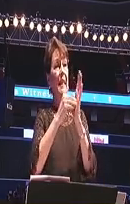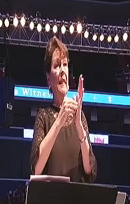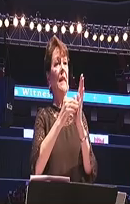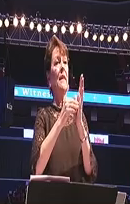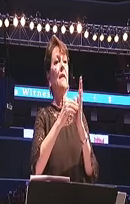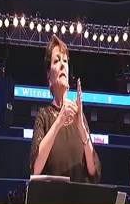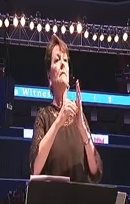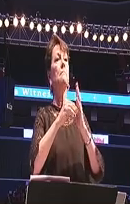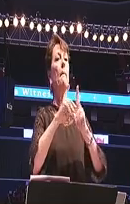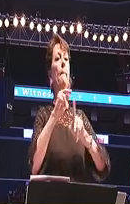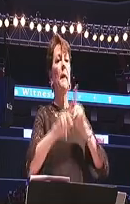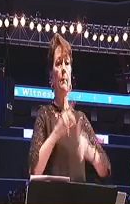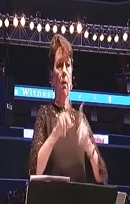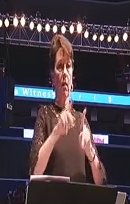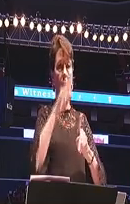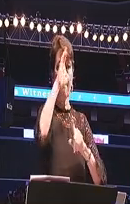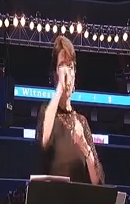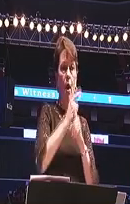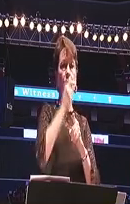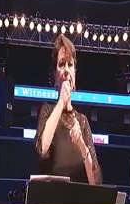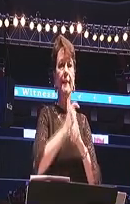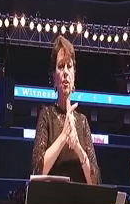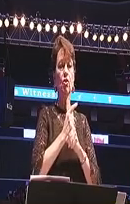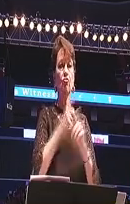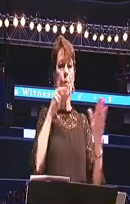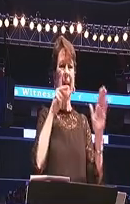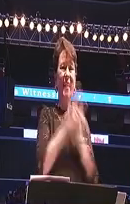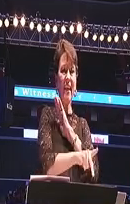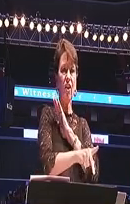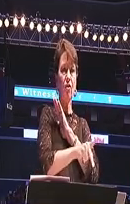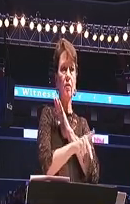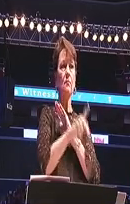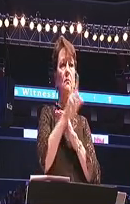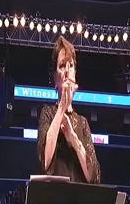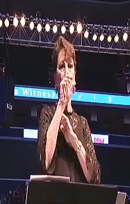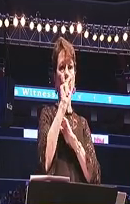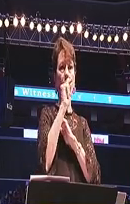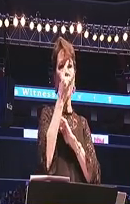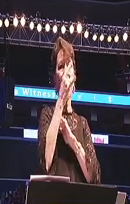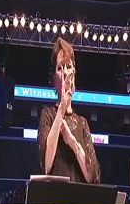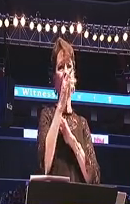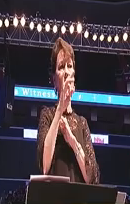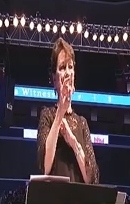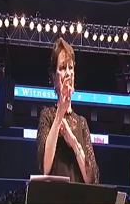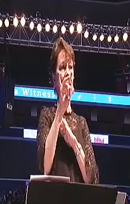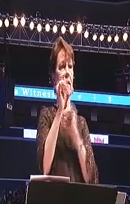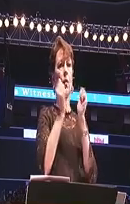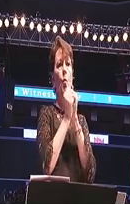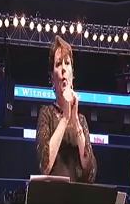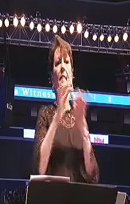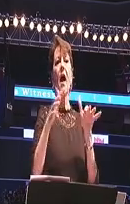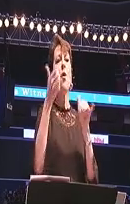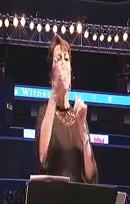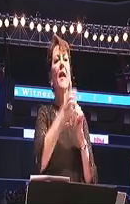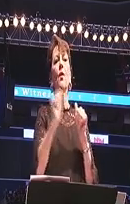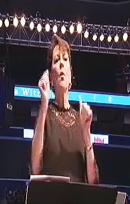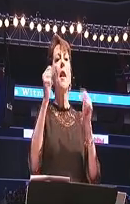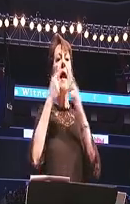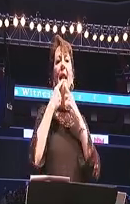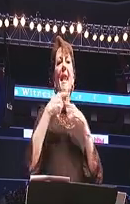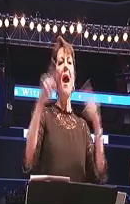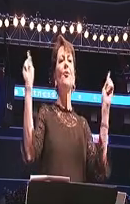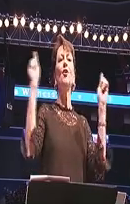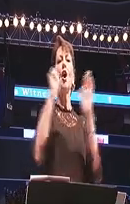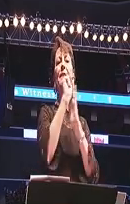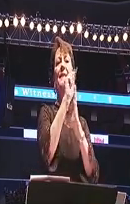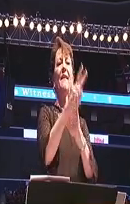and sisters were killed in 2018 without anybody announcing it on TV without